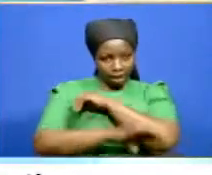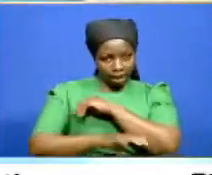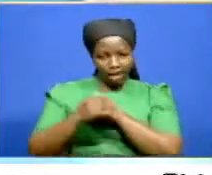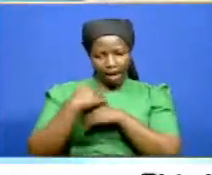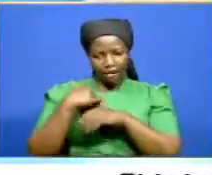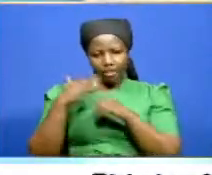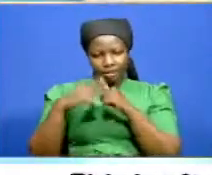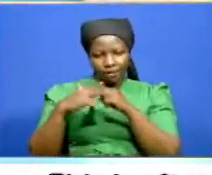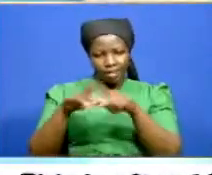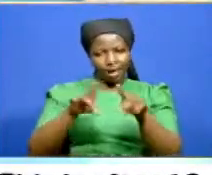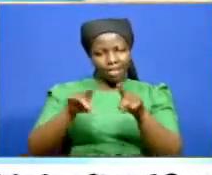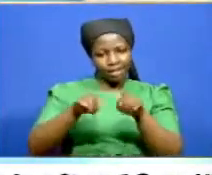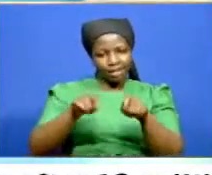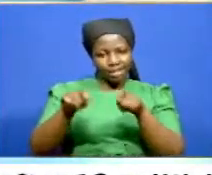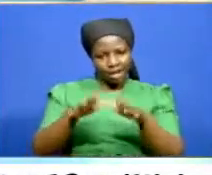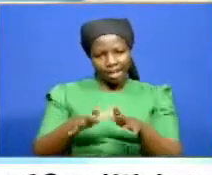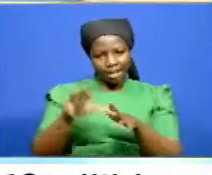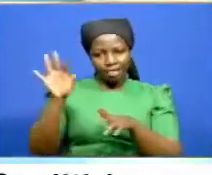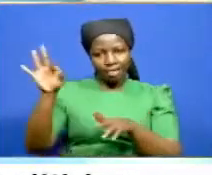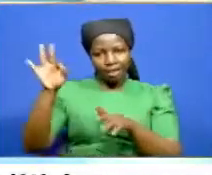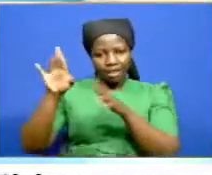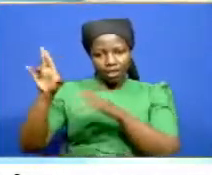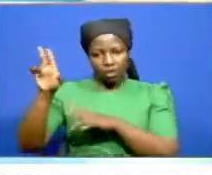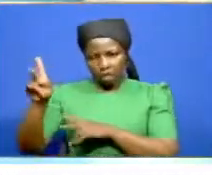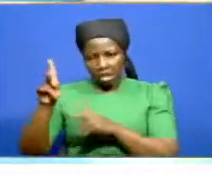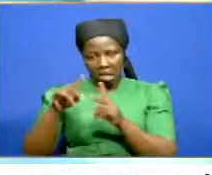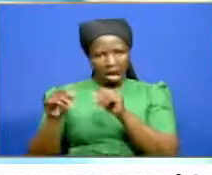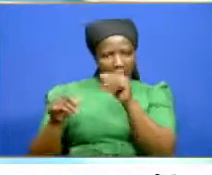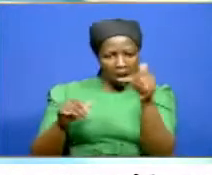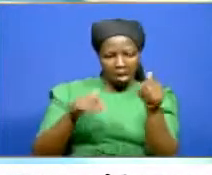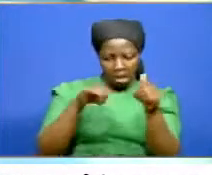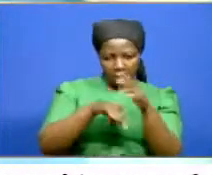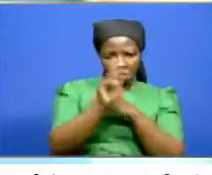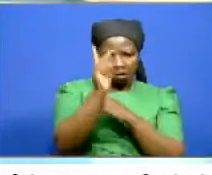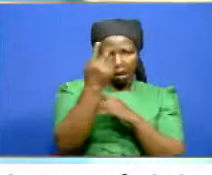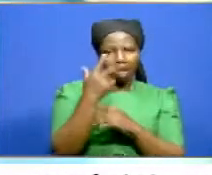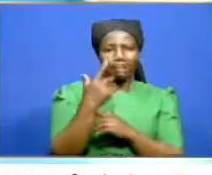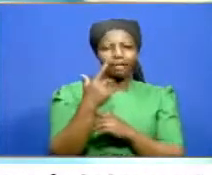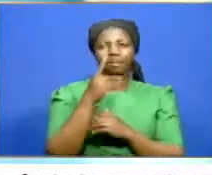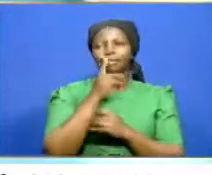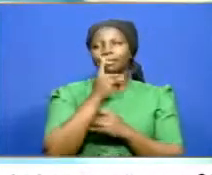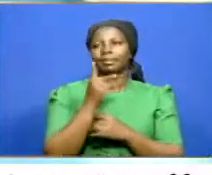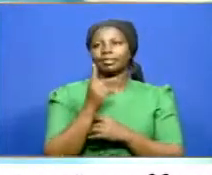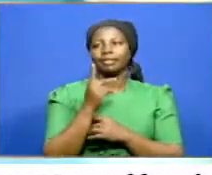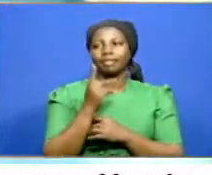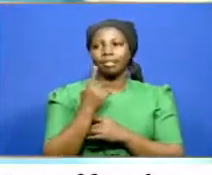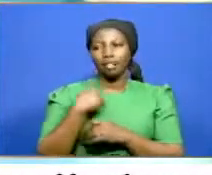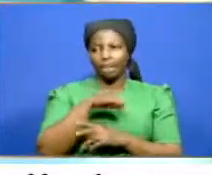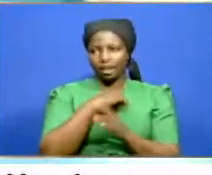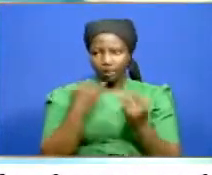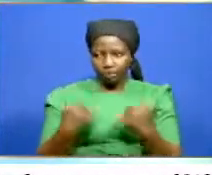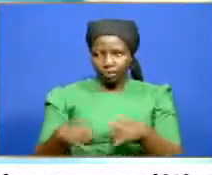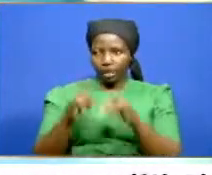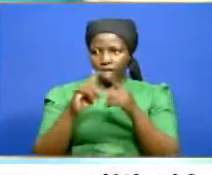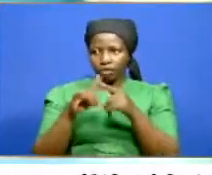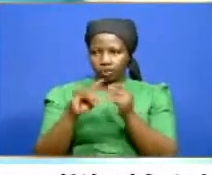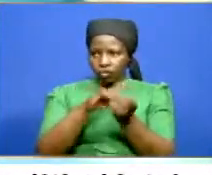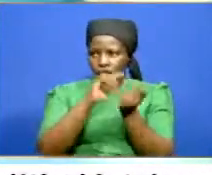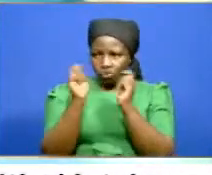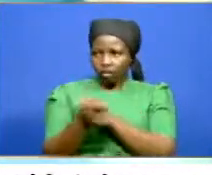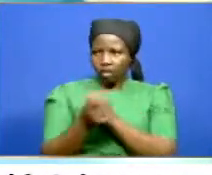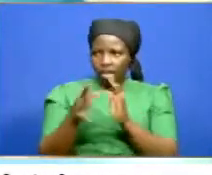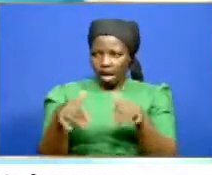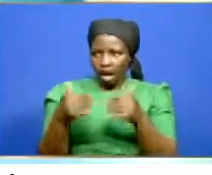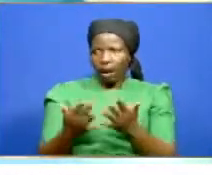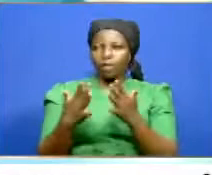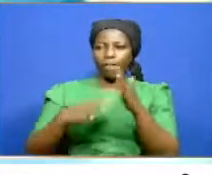directors, 3 are in the UK, the rest are here in Kenya. And we're just trying to, in terms of change the way football approach is being